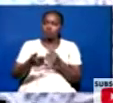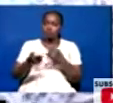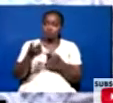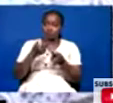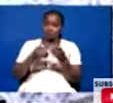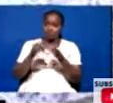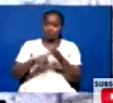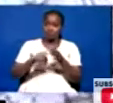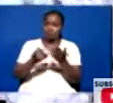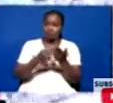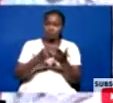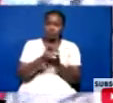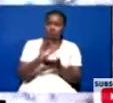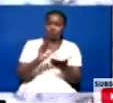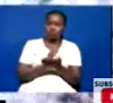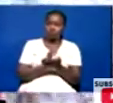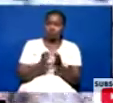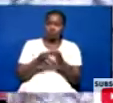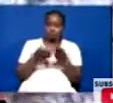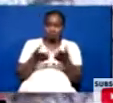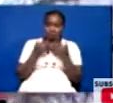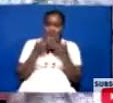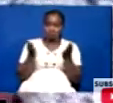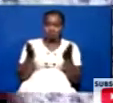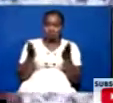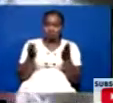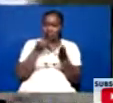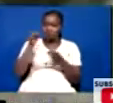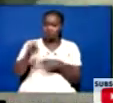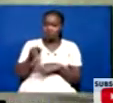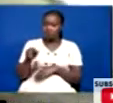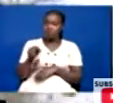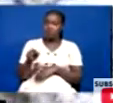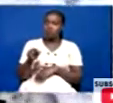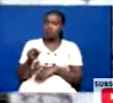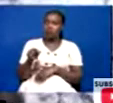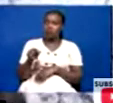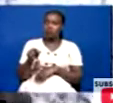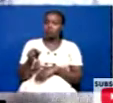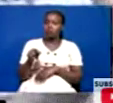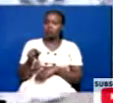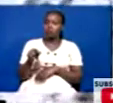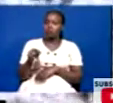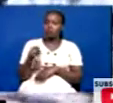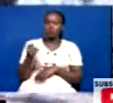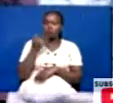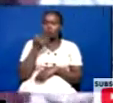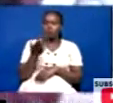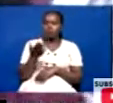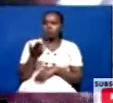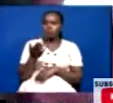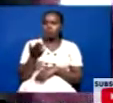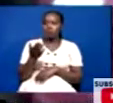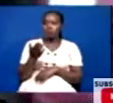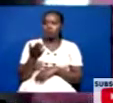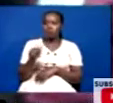this tallying center that don't belong to this constituency. We condemn that incident. We don't understand why it's happening. This